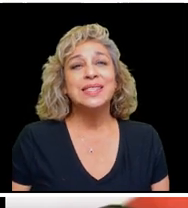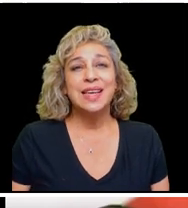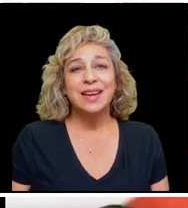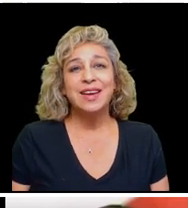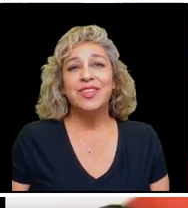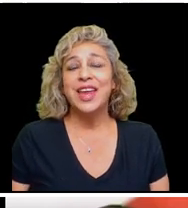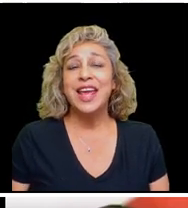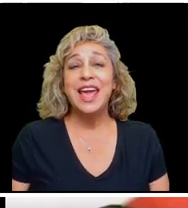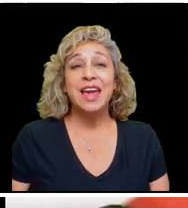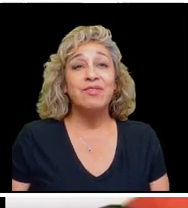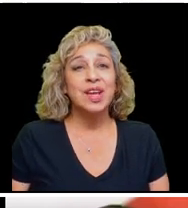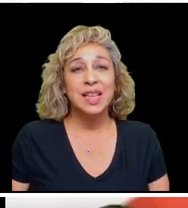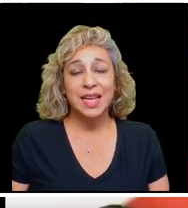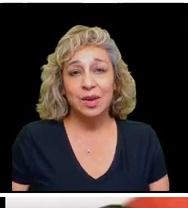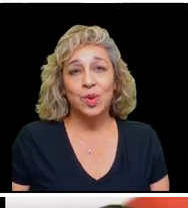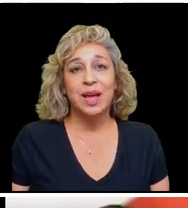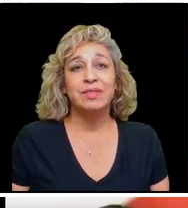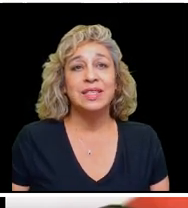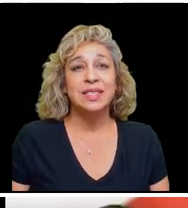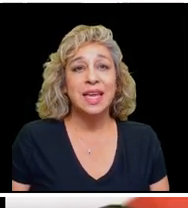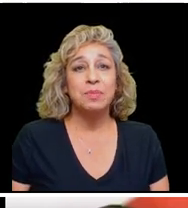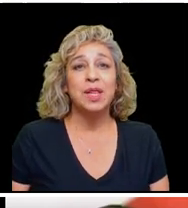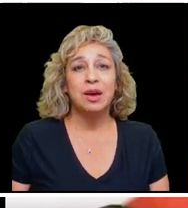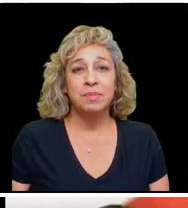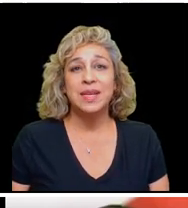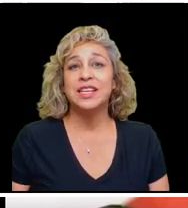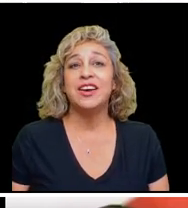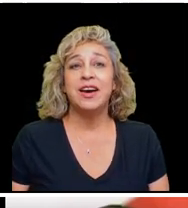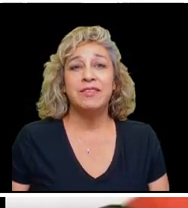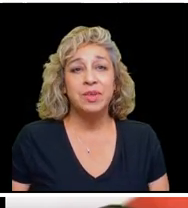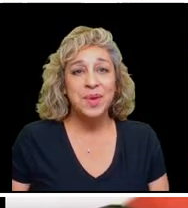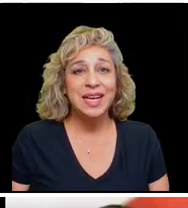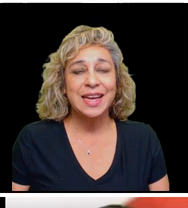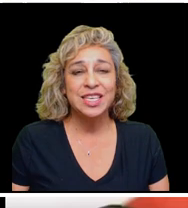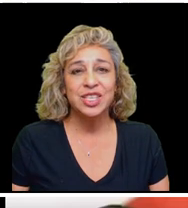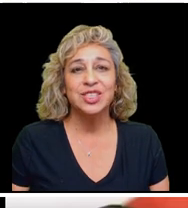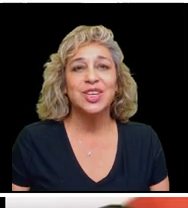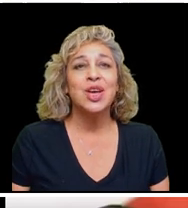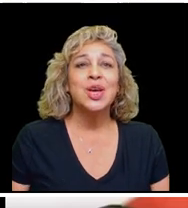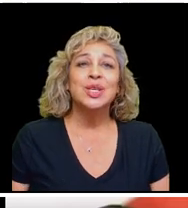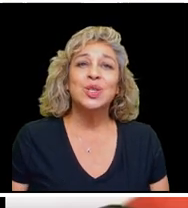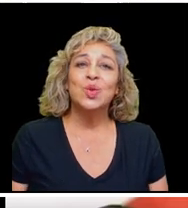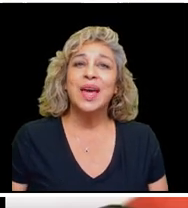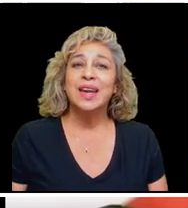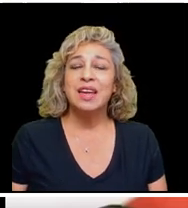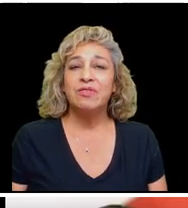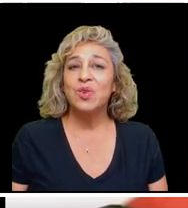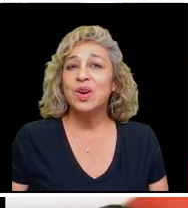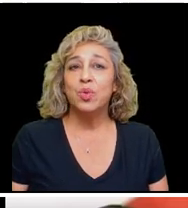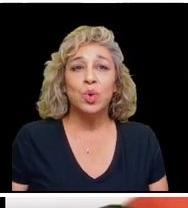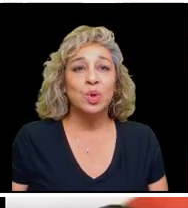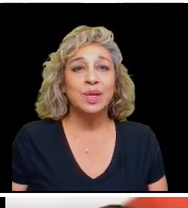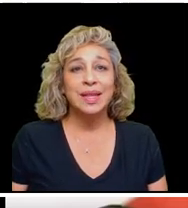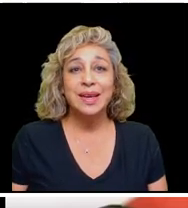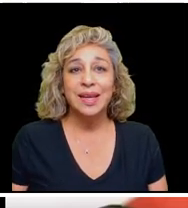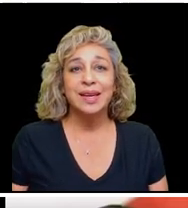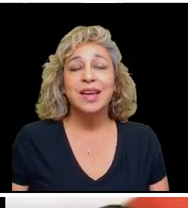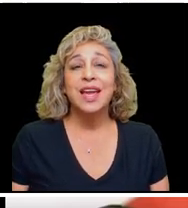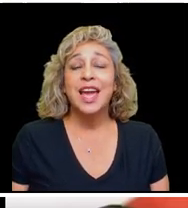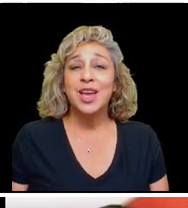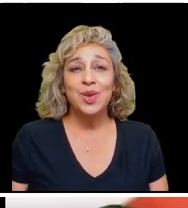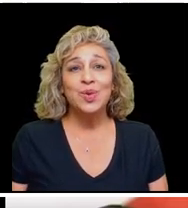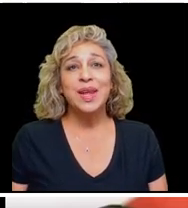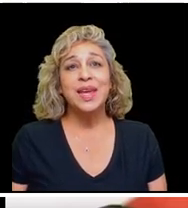now he said that every clinic will have the same allotment of the medications so that if you're in a rural clinic